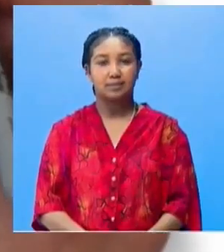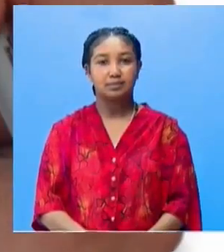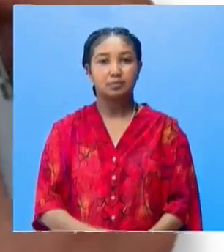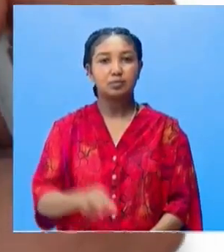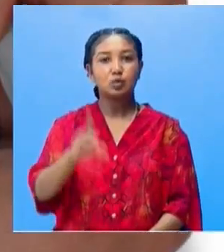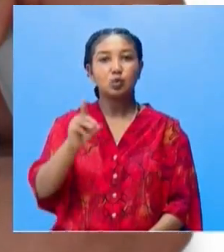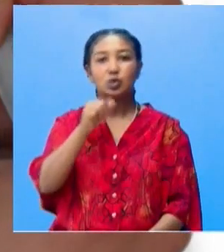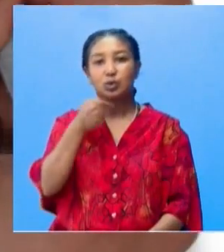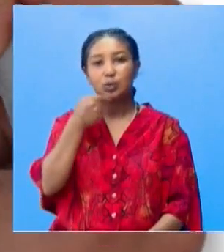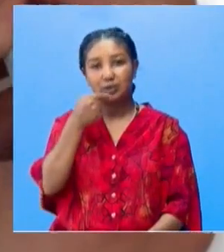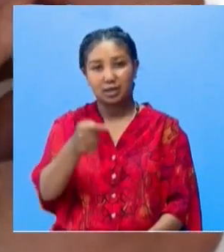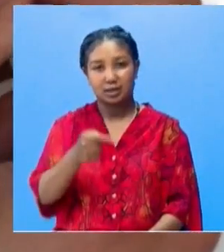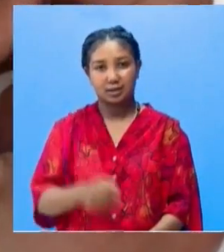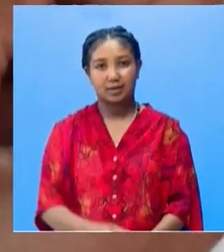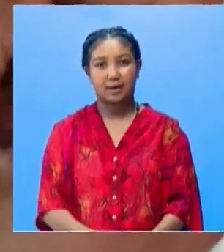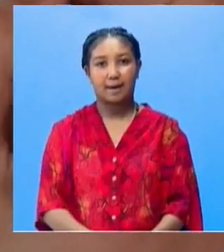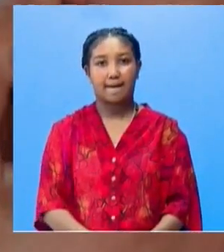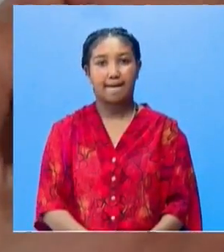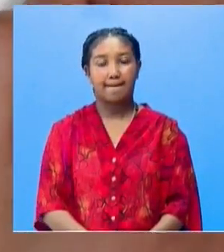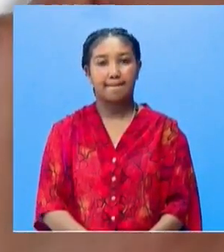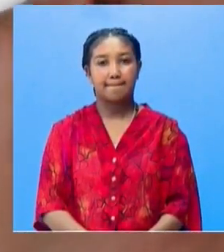Wouldn't you say?